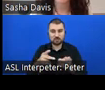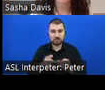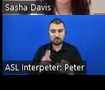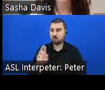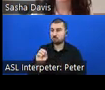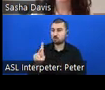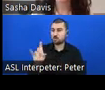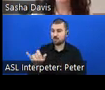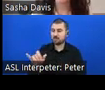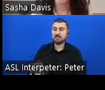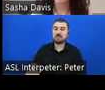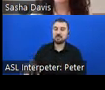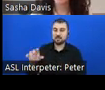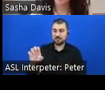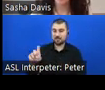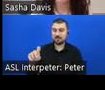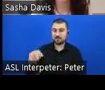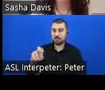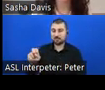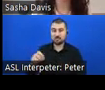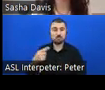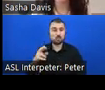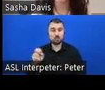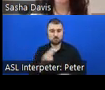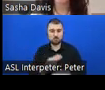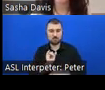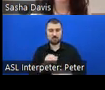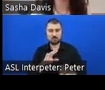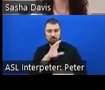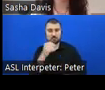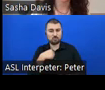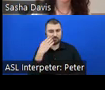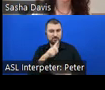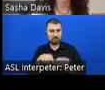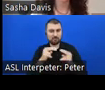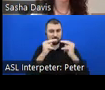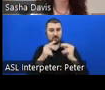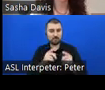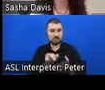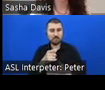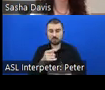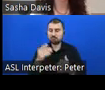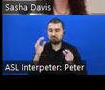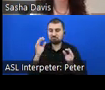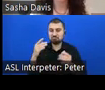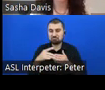Express. So the Grosses used this company, were familiar with the building, and that led to their purchase of it.